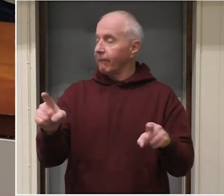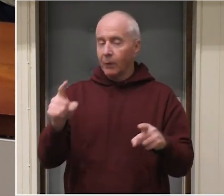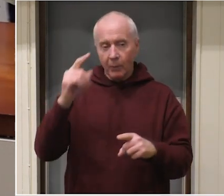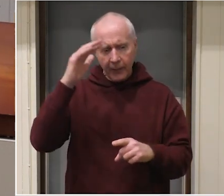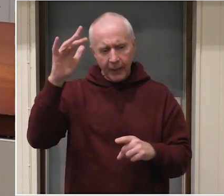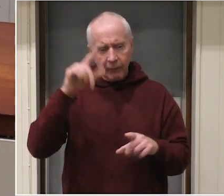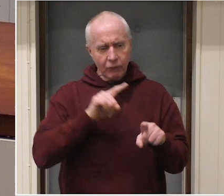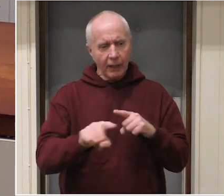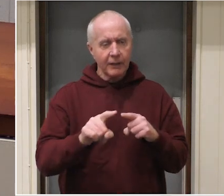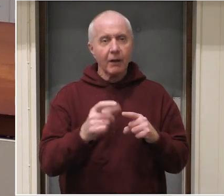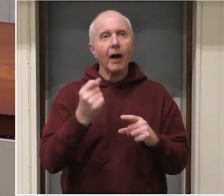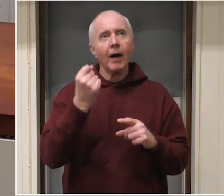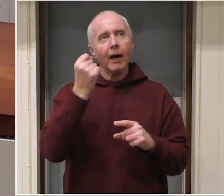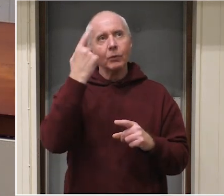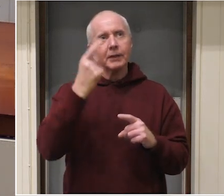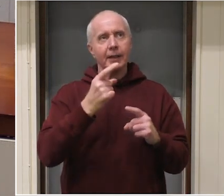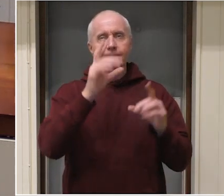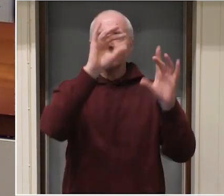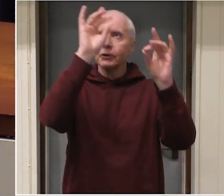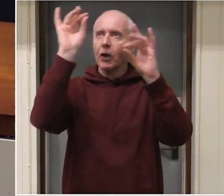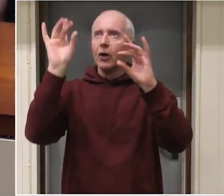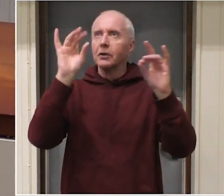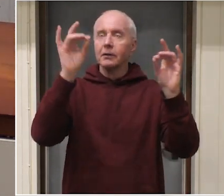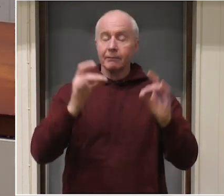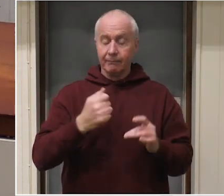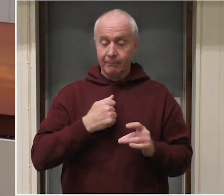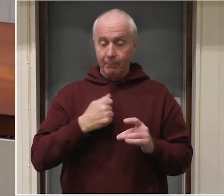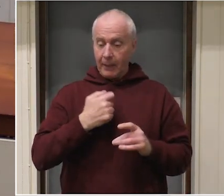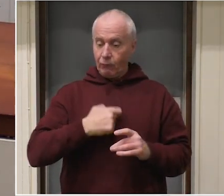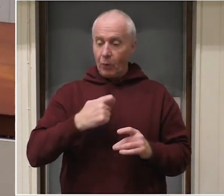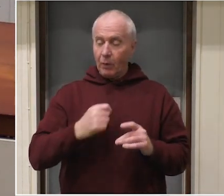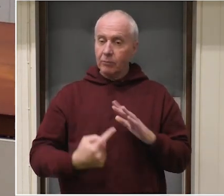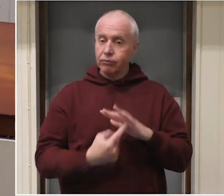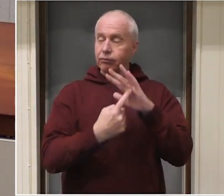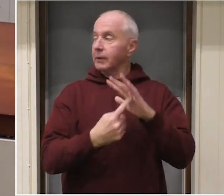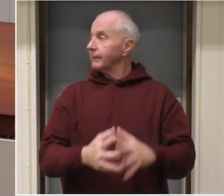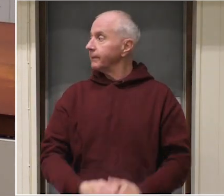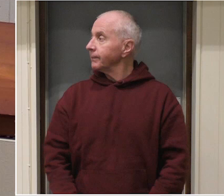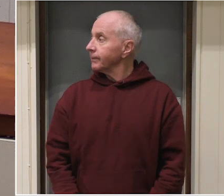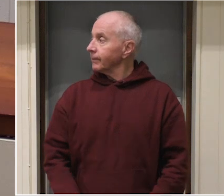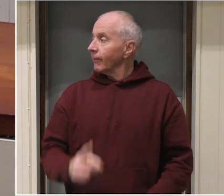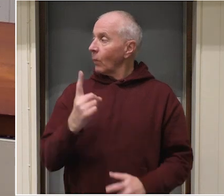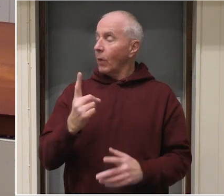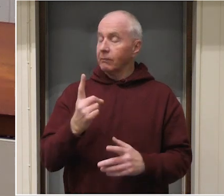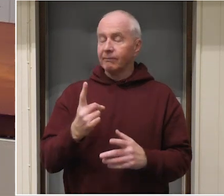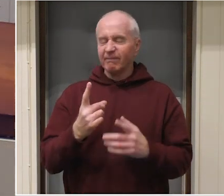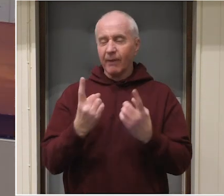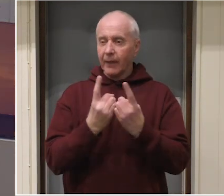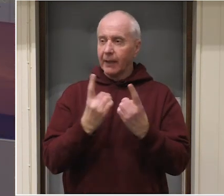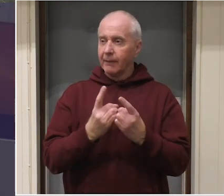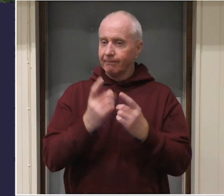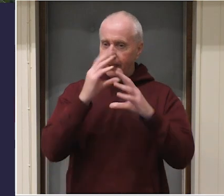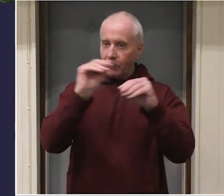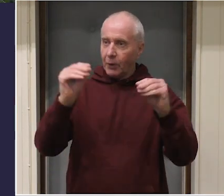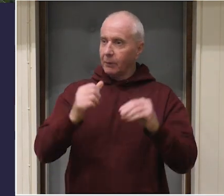trying to understand how stars work, what I do is very important. One more little thing I want to make here, it is take away